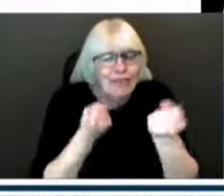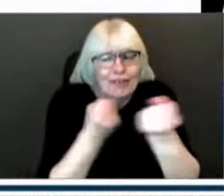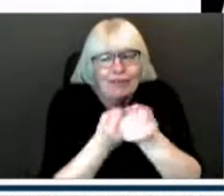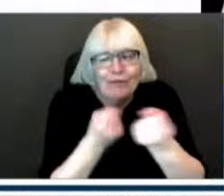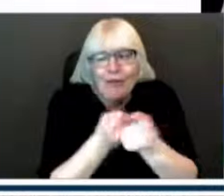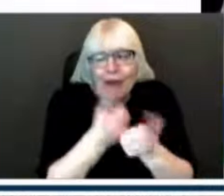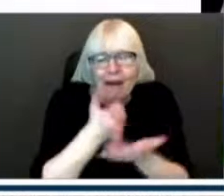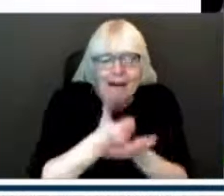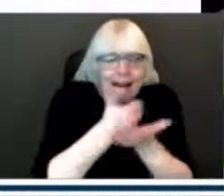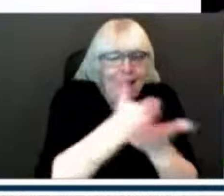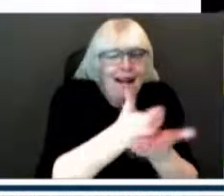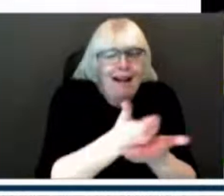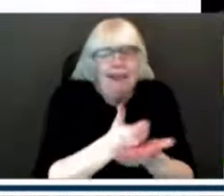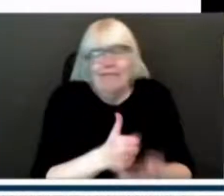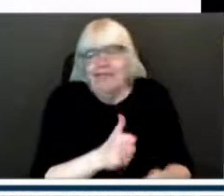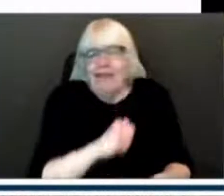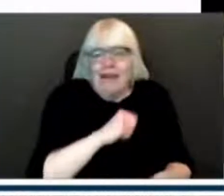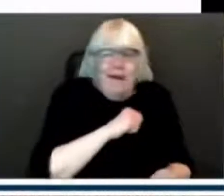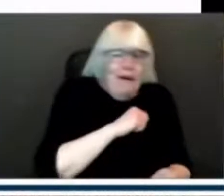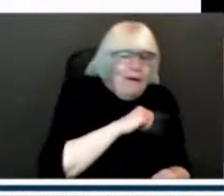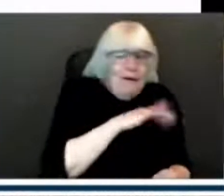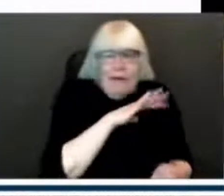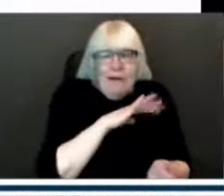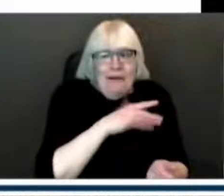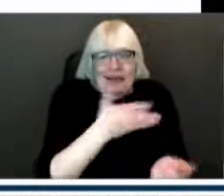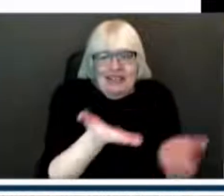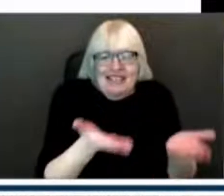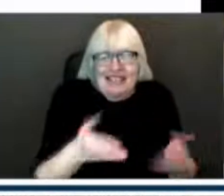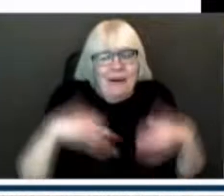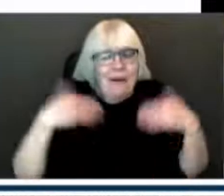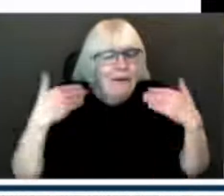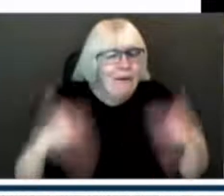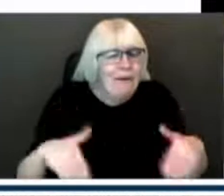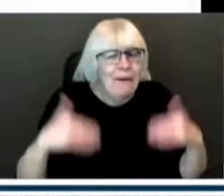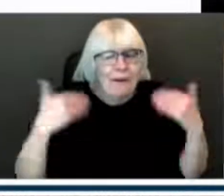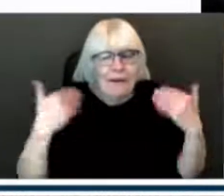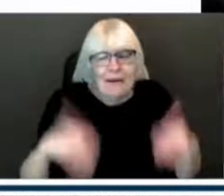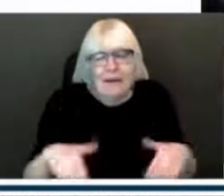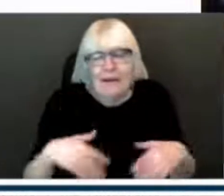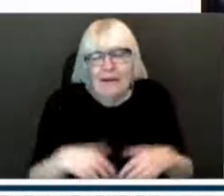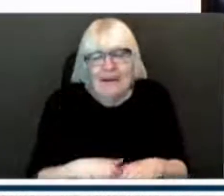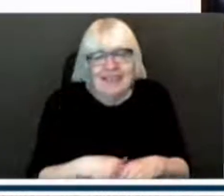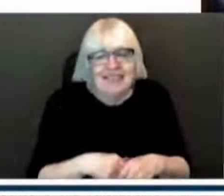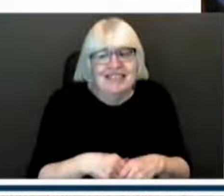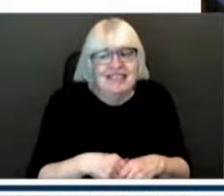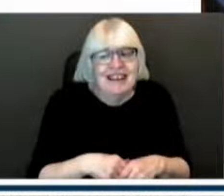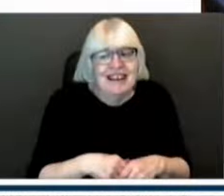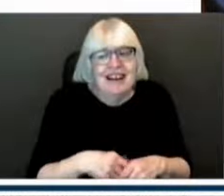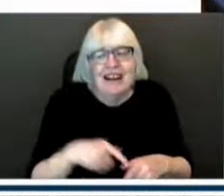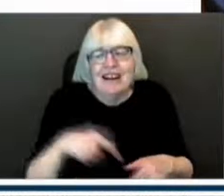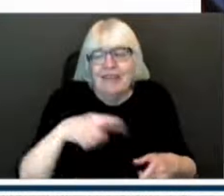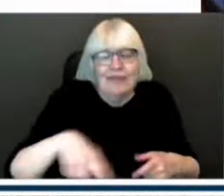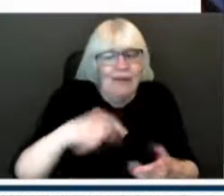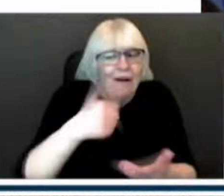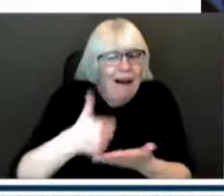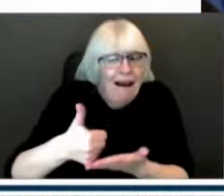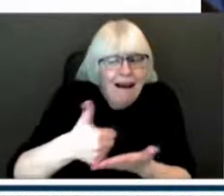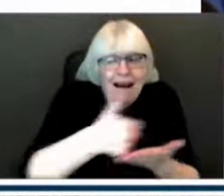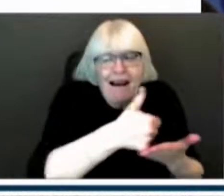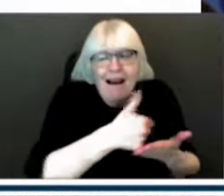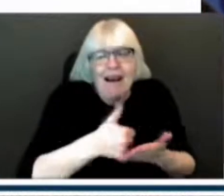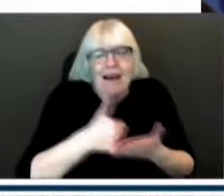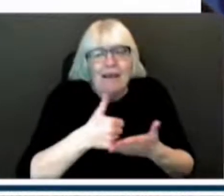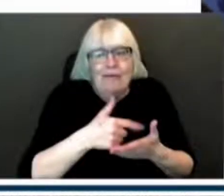a hero to someone helpless is you who risk your life